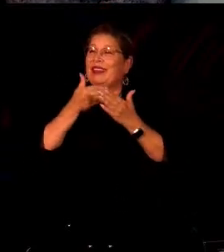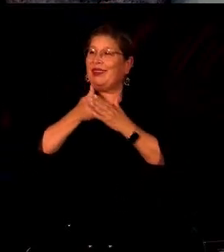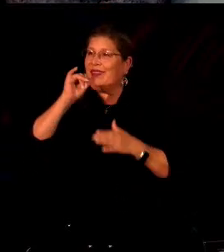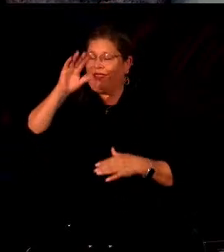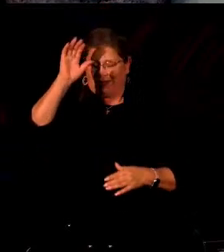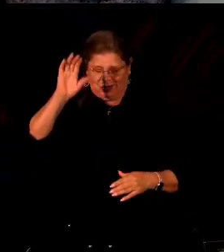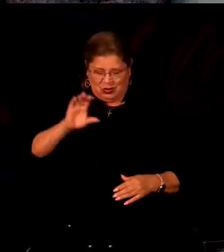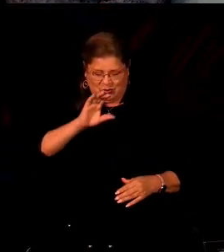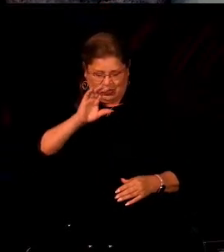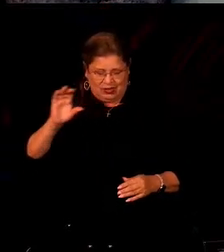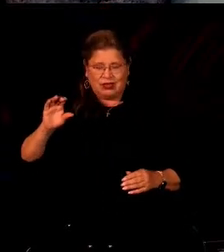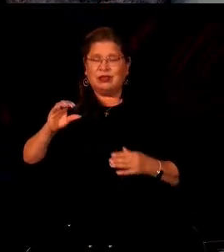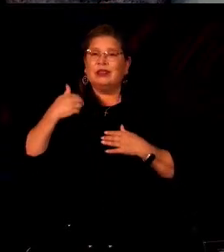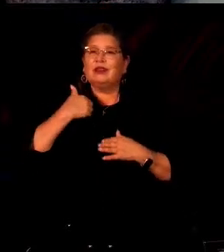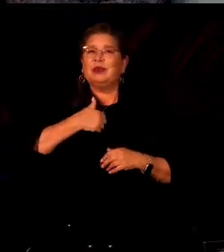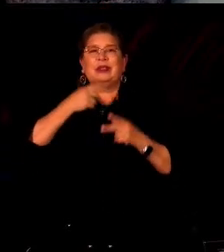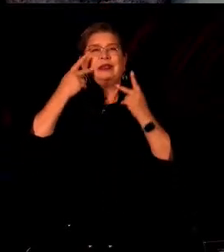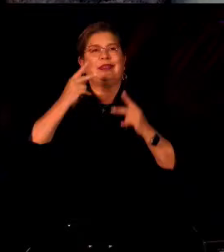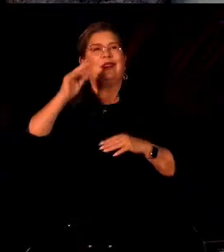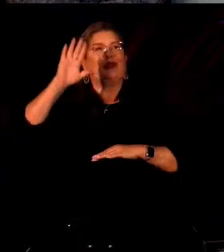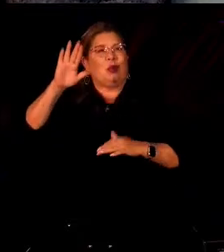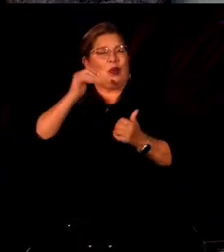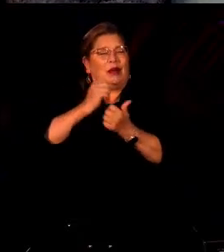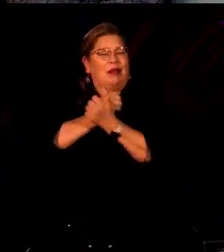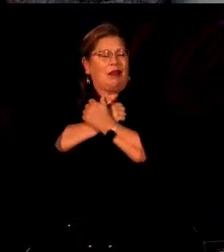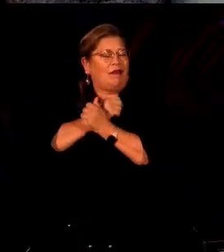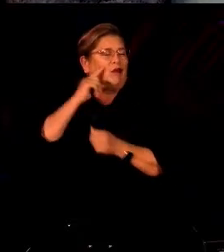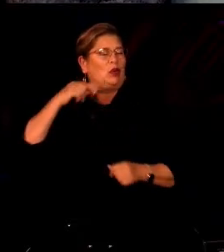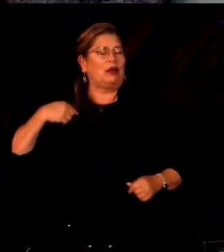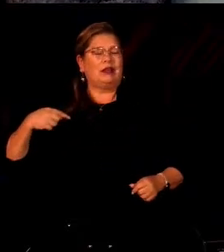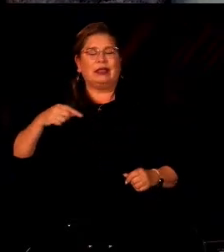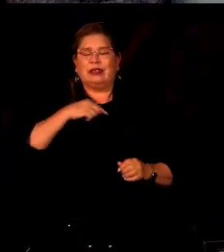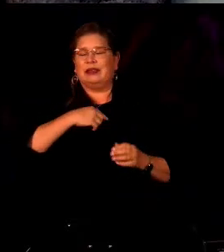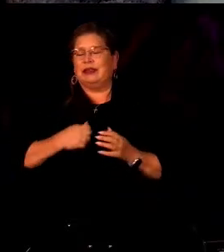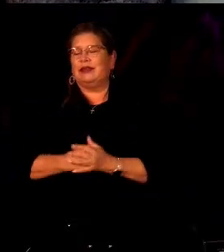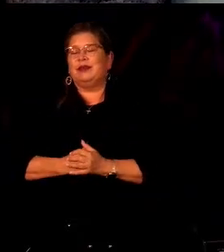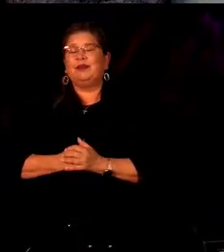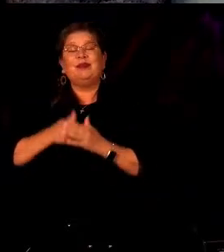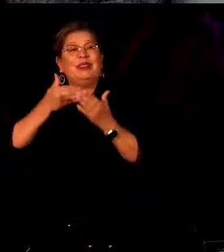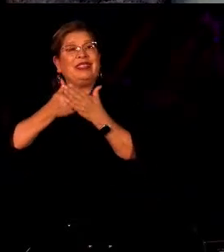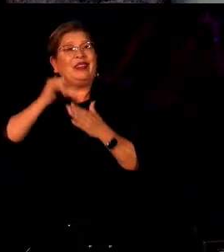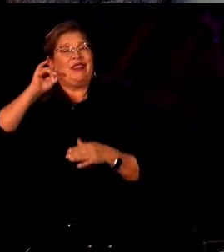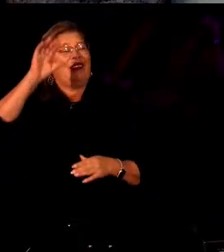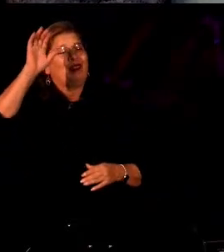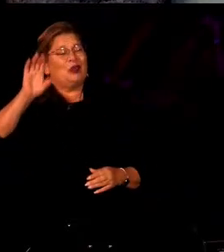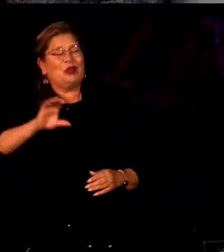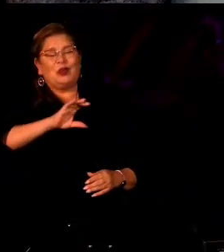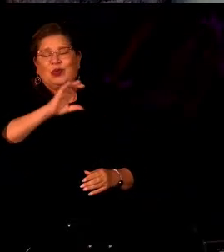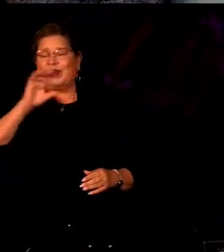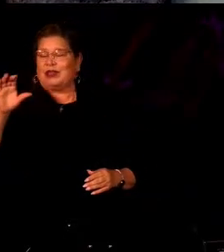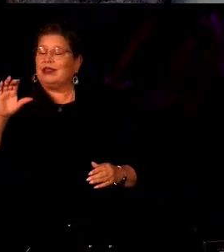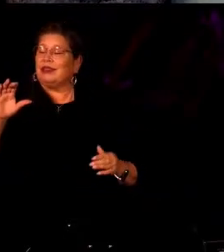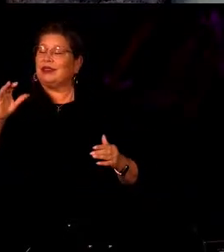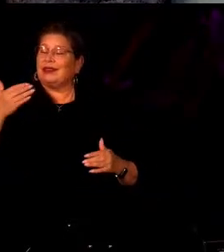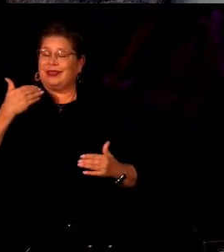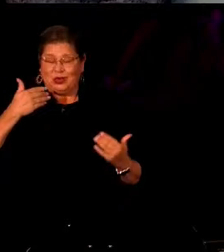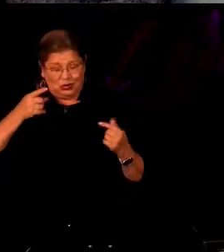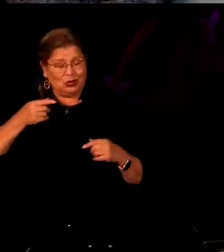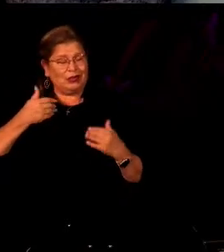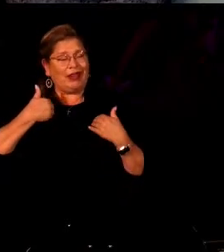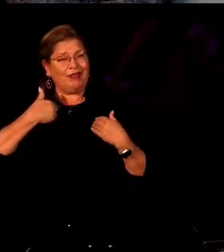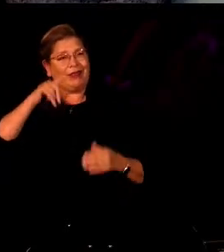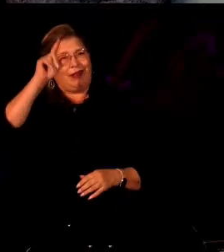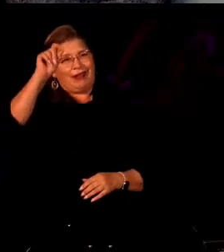cross we see your love for us. Near the cross there is an exclamation